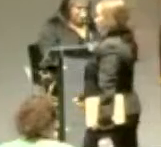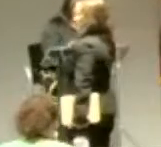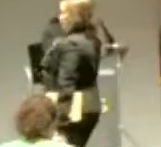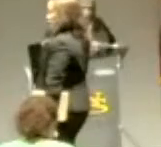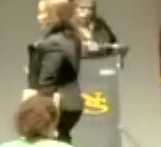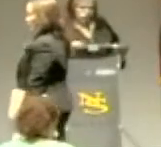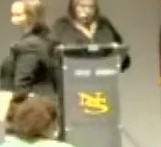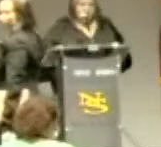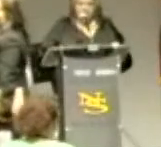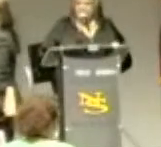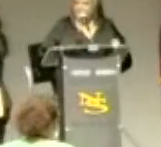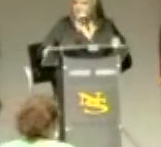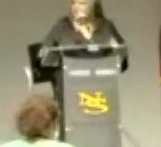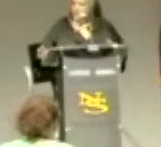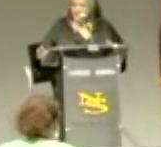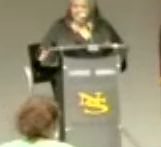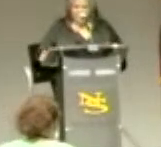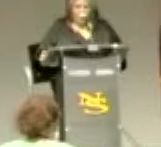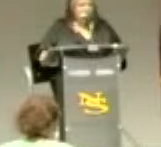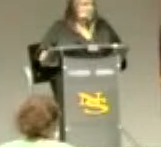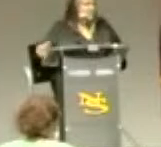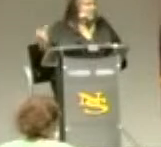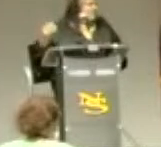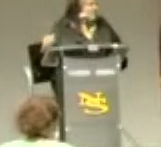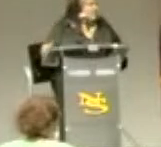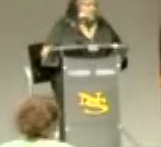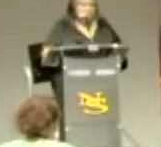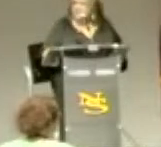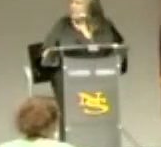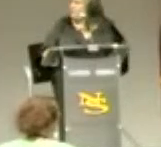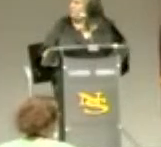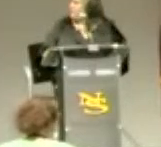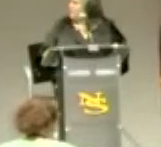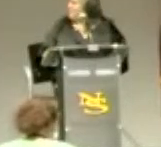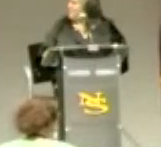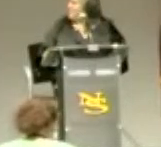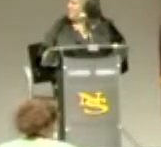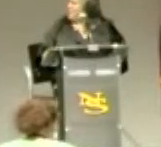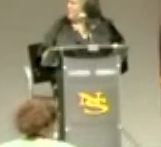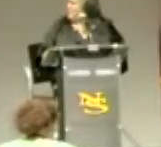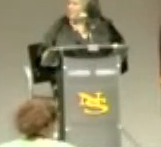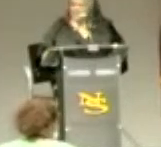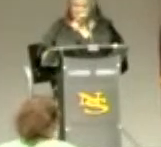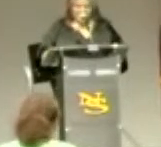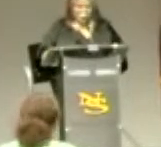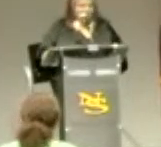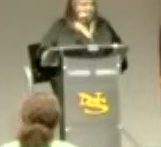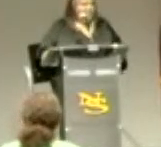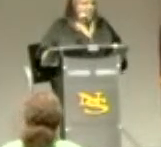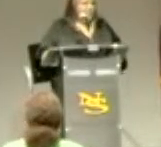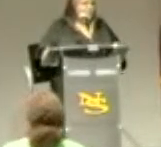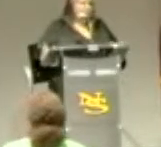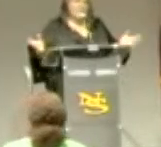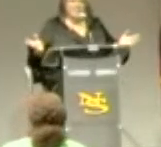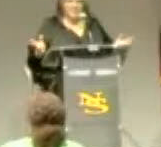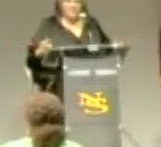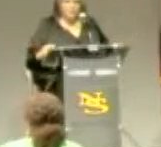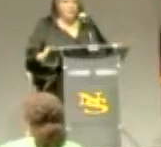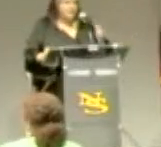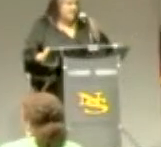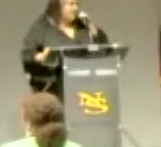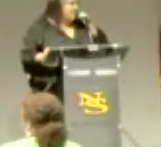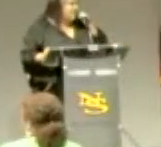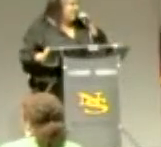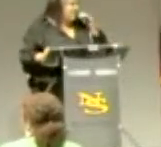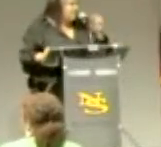two. Thank you, President Pollard, the leadership team. Thank you, Amber, especially. I'm excited to